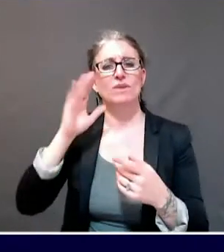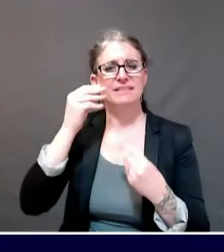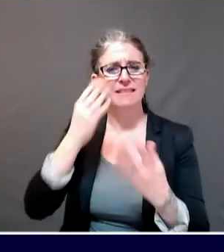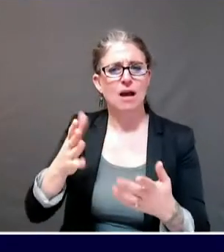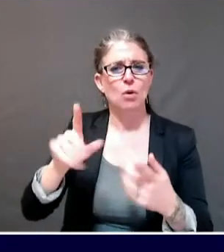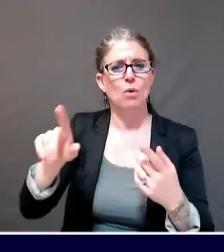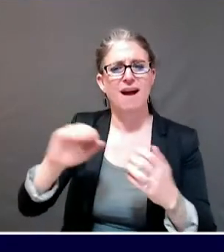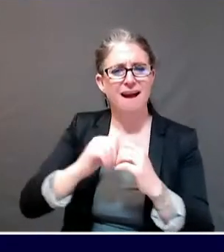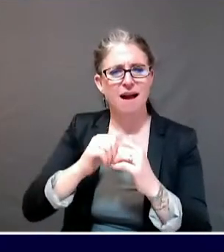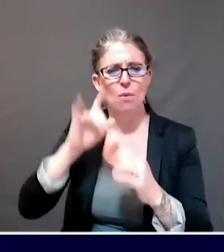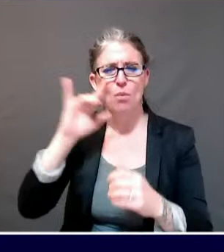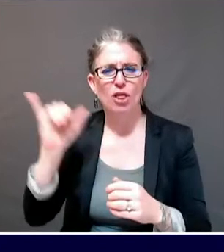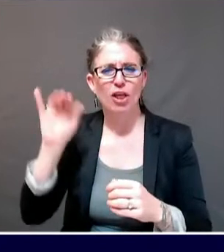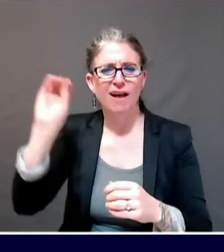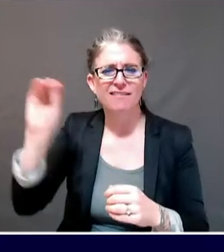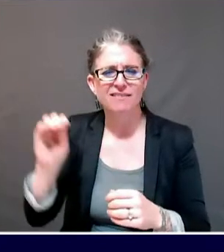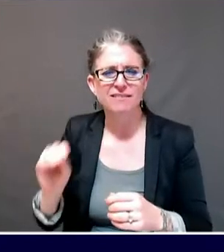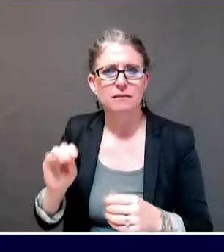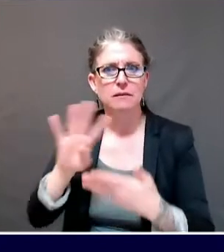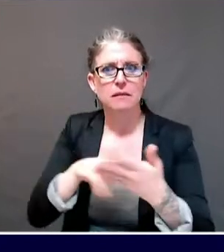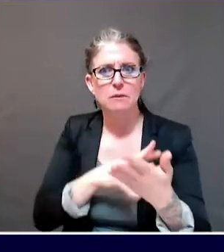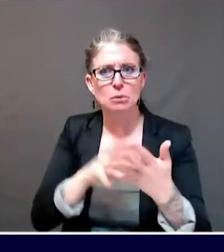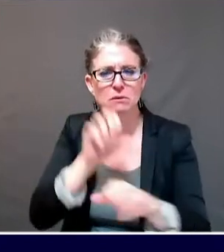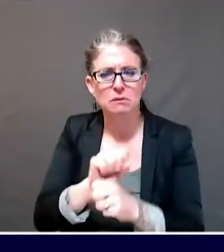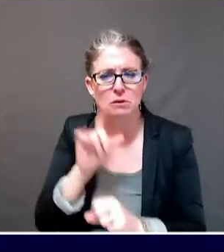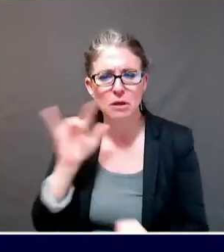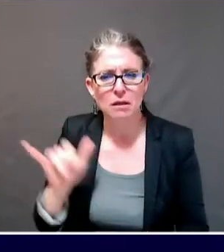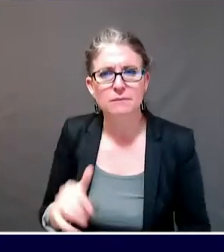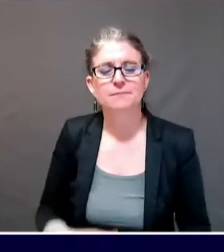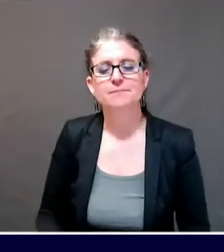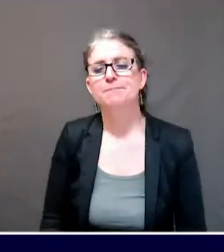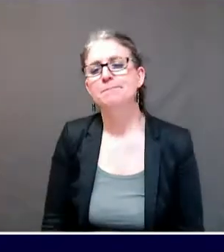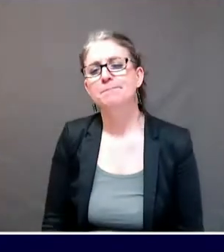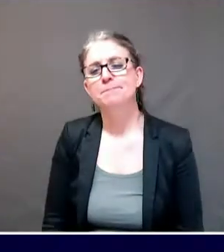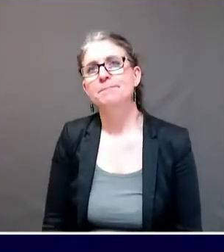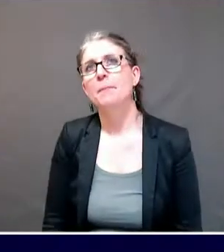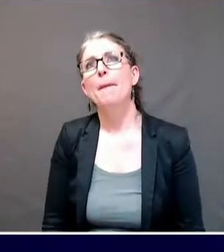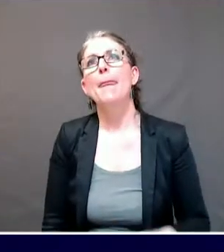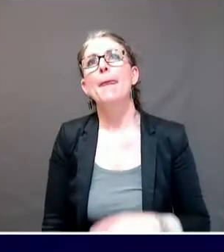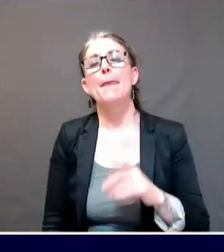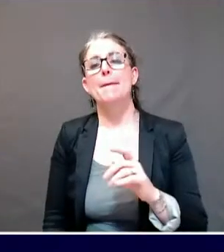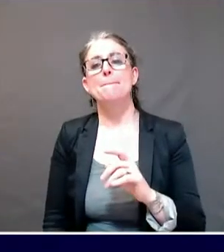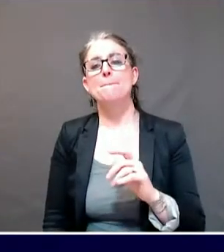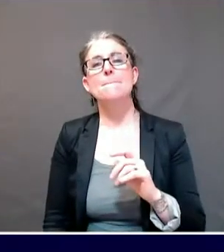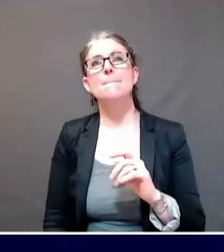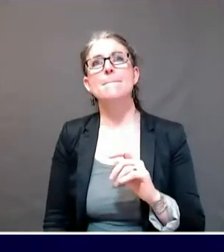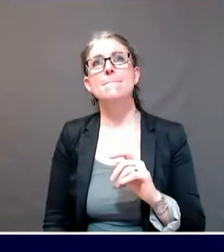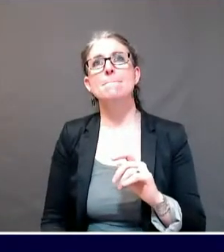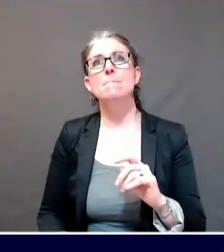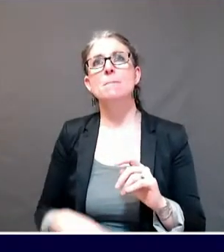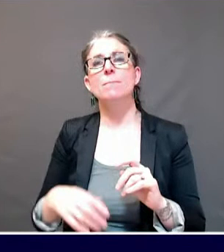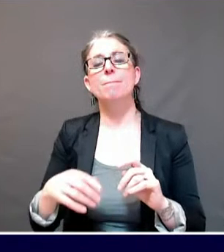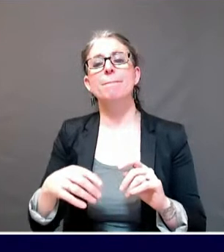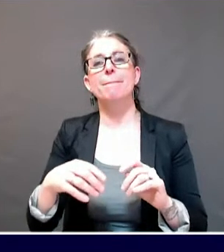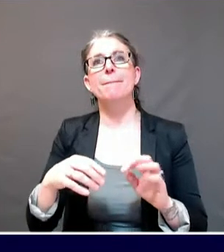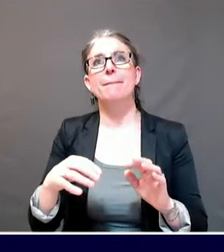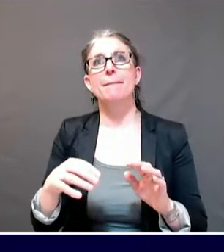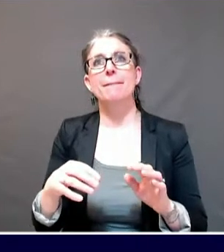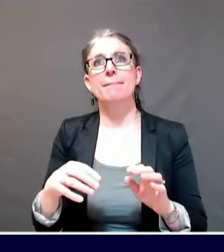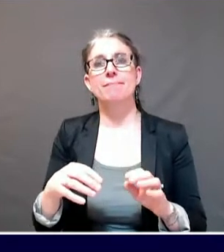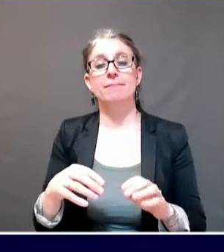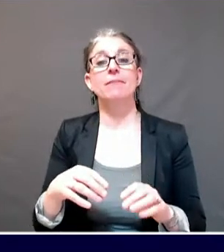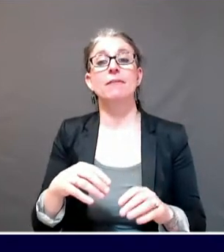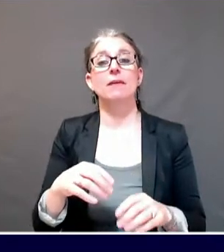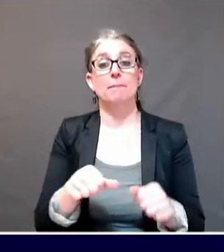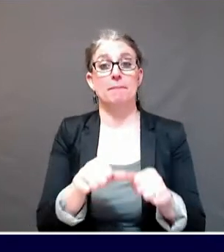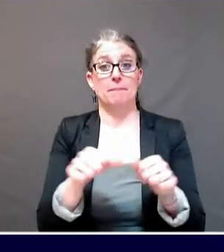will differ perhaps based on your situation, but more likely based on where your site for vaccination is. If what